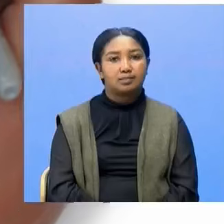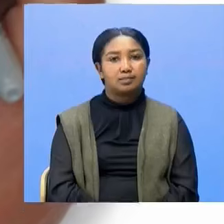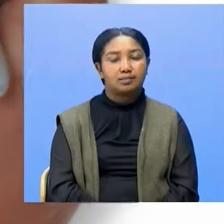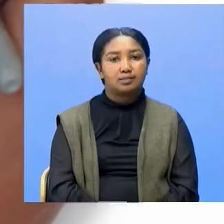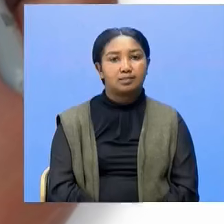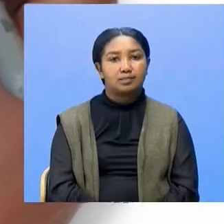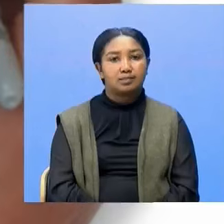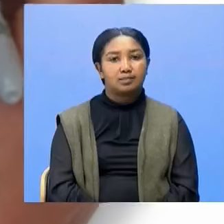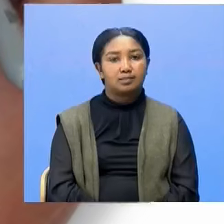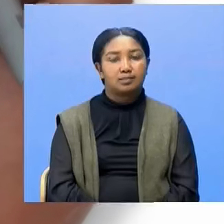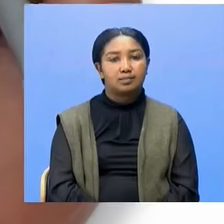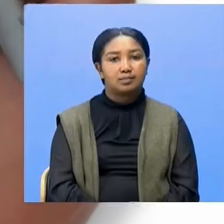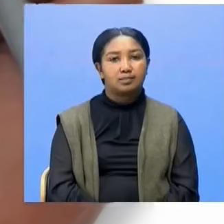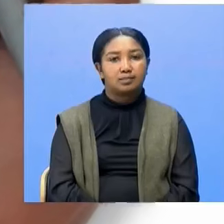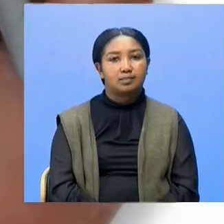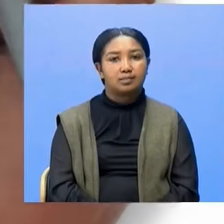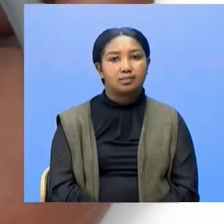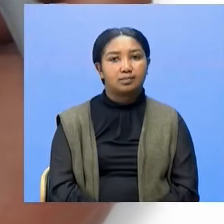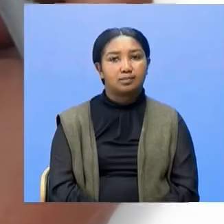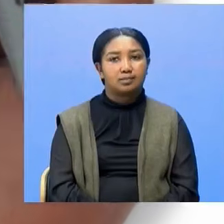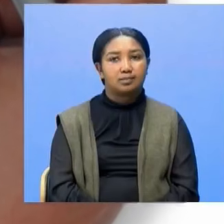continue